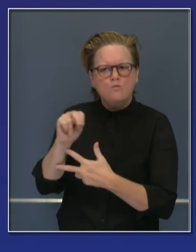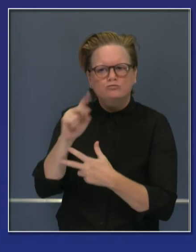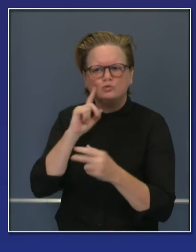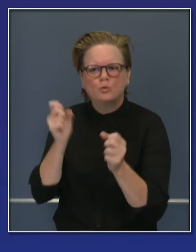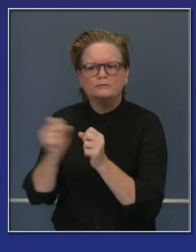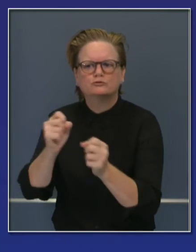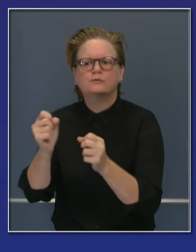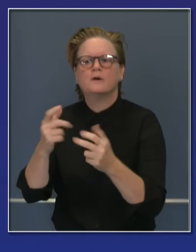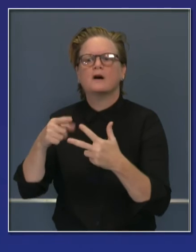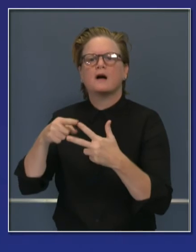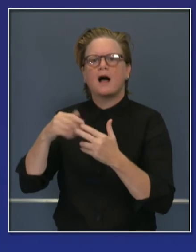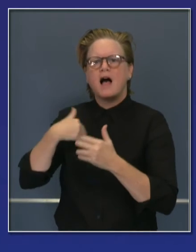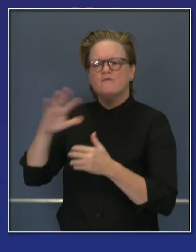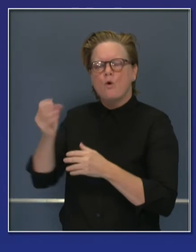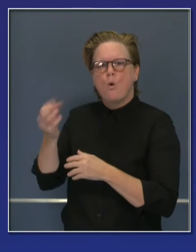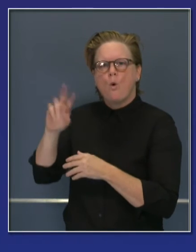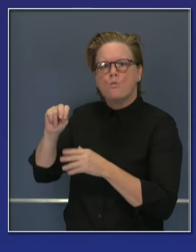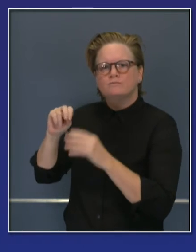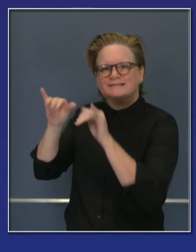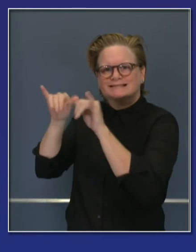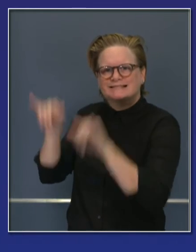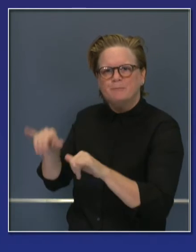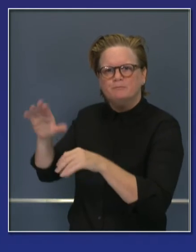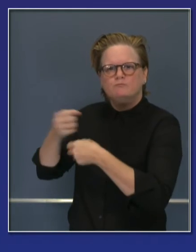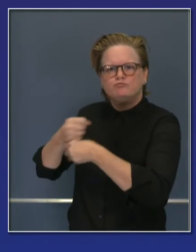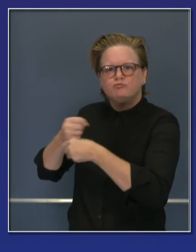two approaches in terms of